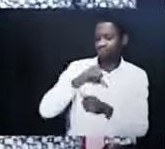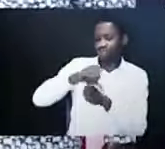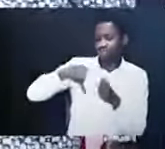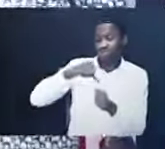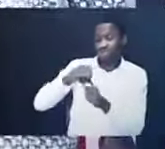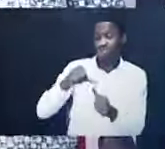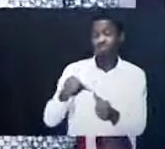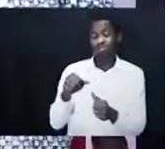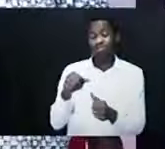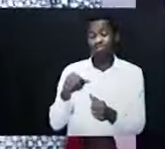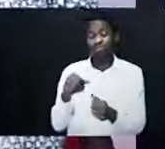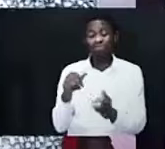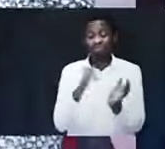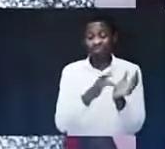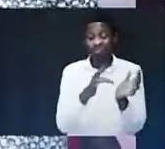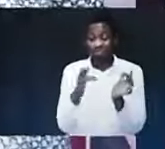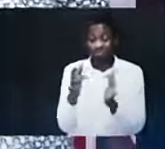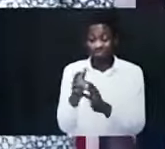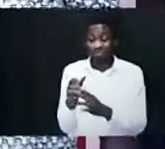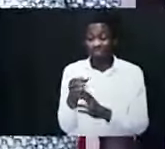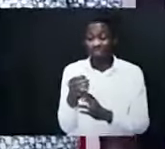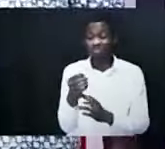Jesus fed the